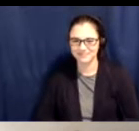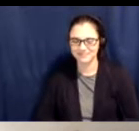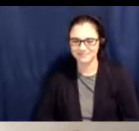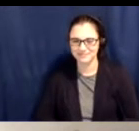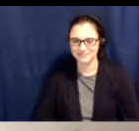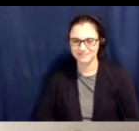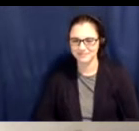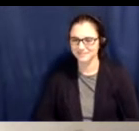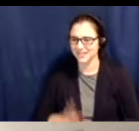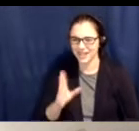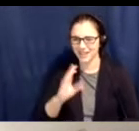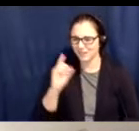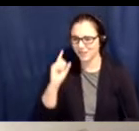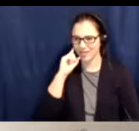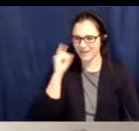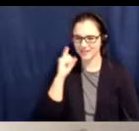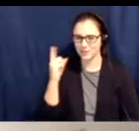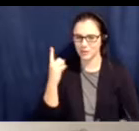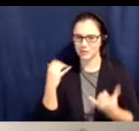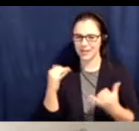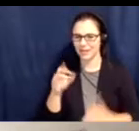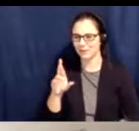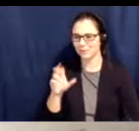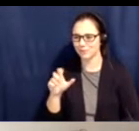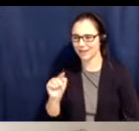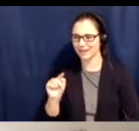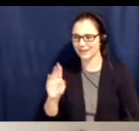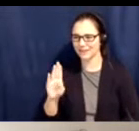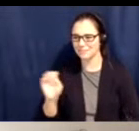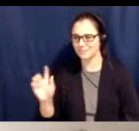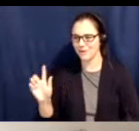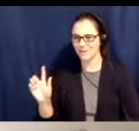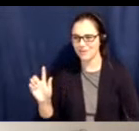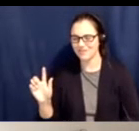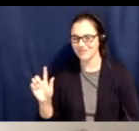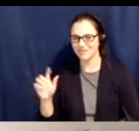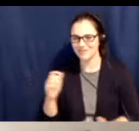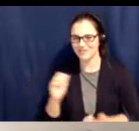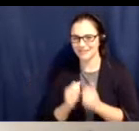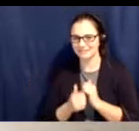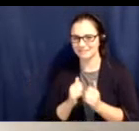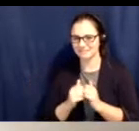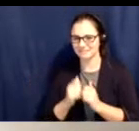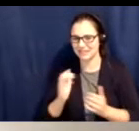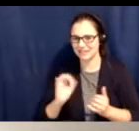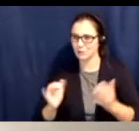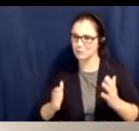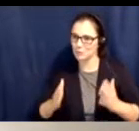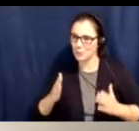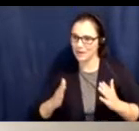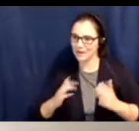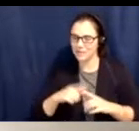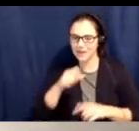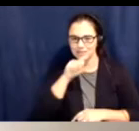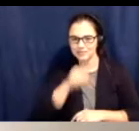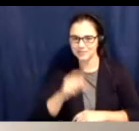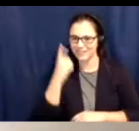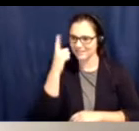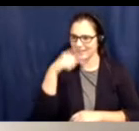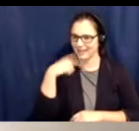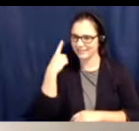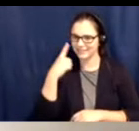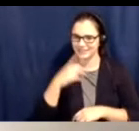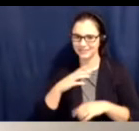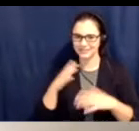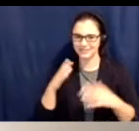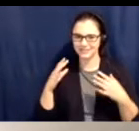I never thought of somebody playing racquetball um, as a robot, but I love how their face is on all parts of this.